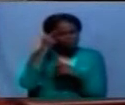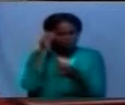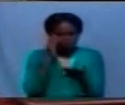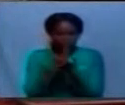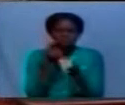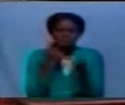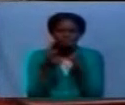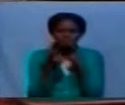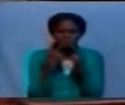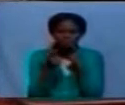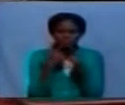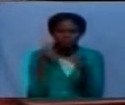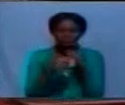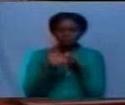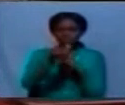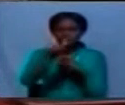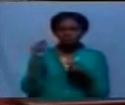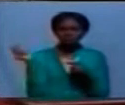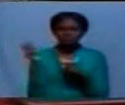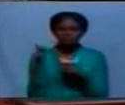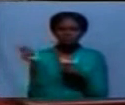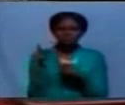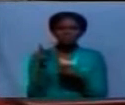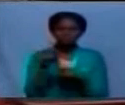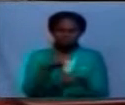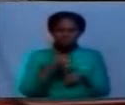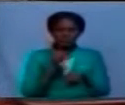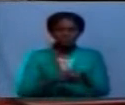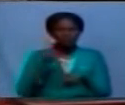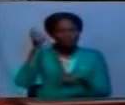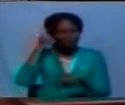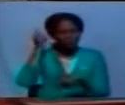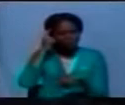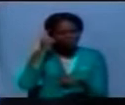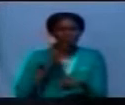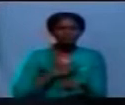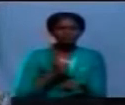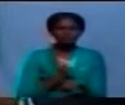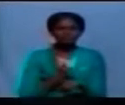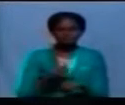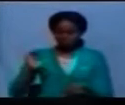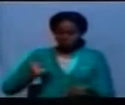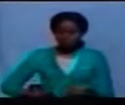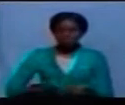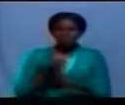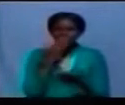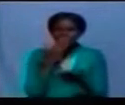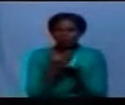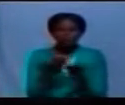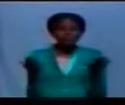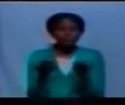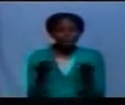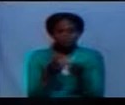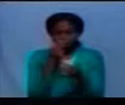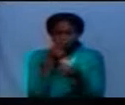doing what you are preaching? It's a mindset. You've preached for a long time. Well, You've spoken to people. I think the benefits are not bad. Everyone sees them when you say,